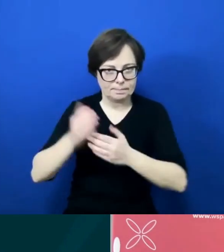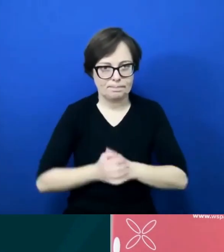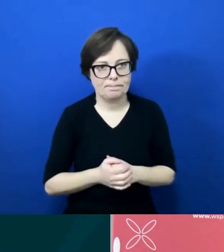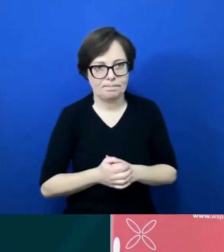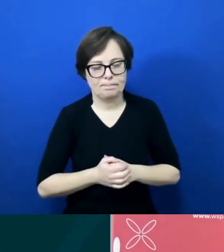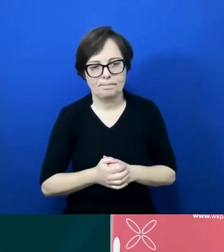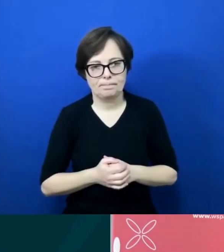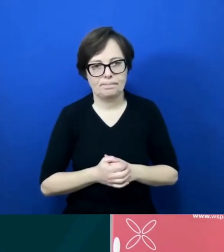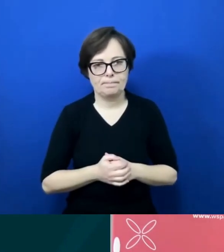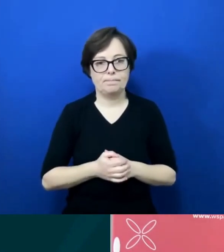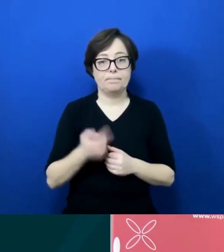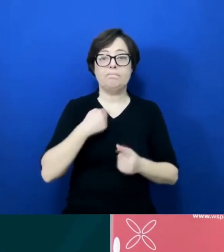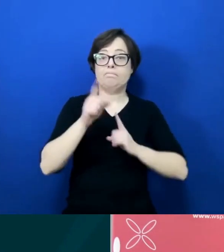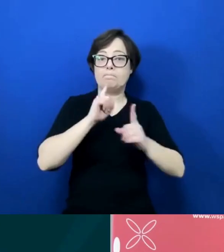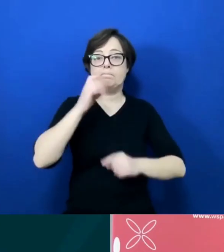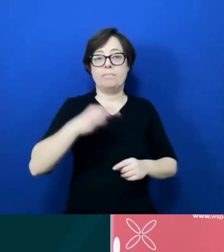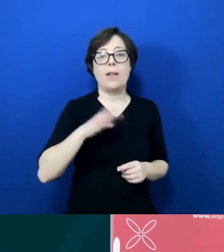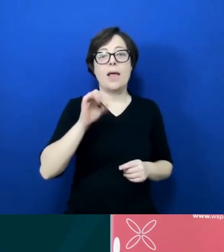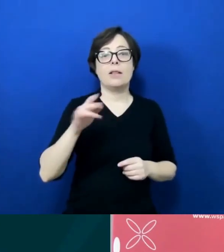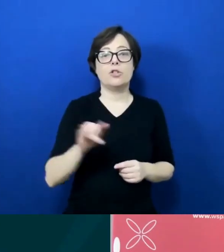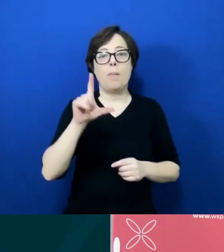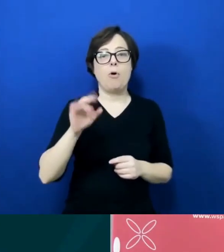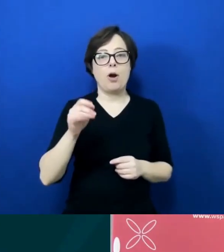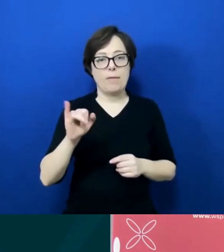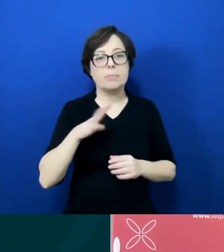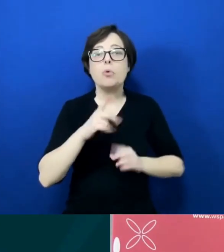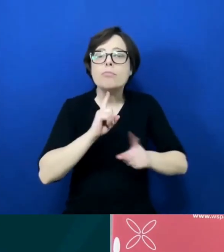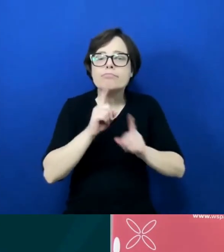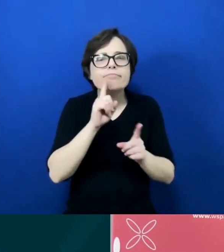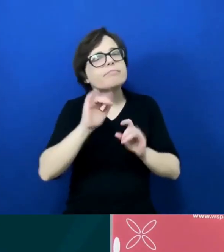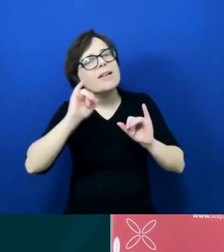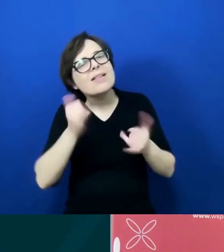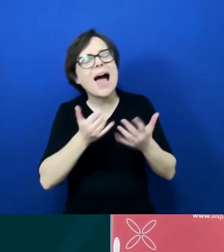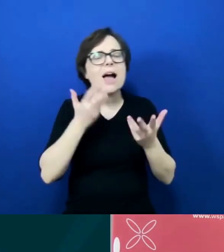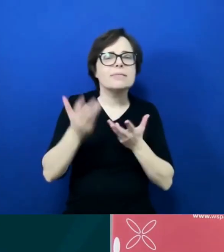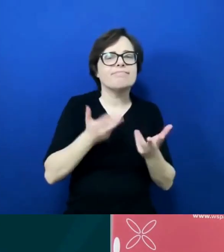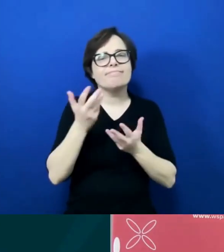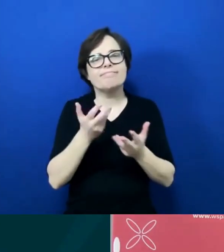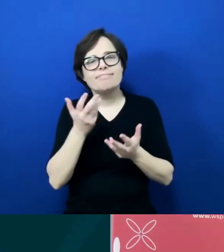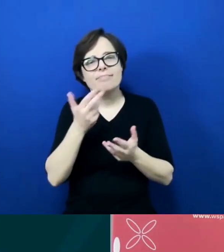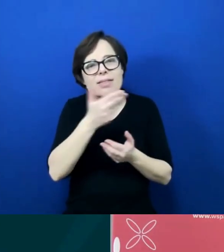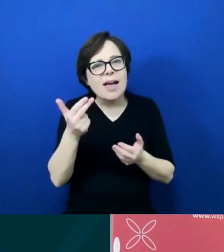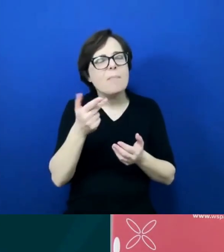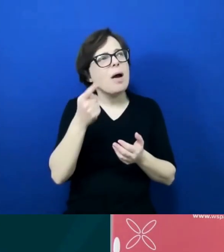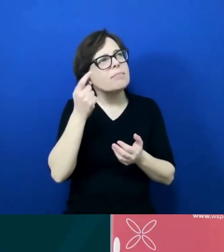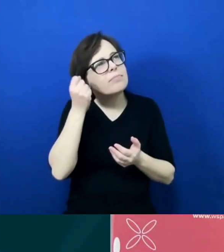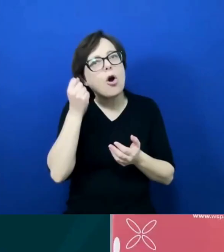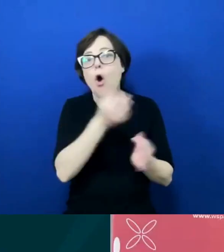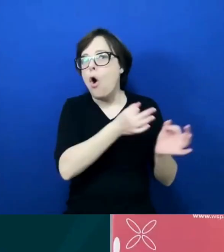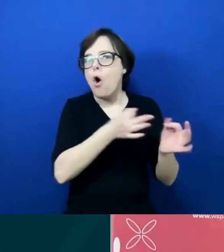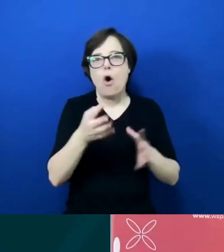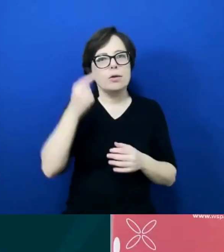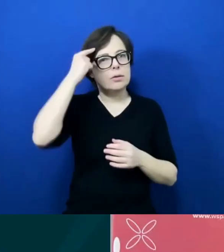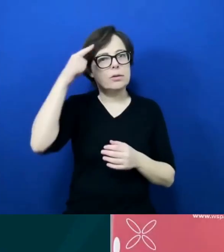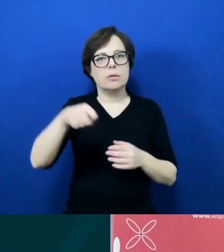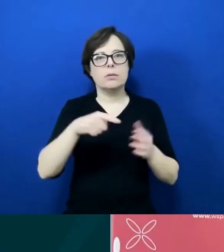issues concerned. The first presentation, let's move on. When I spoke with Director Andrzej Porawski, we were speaking of good examples,